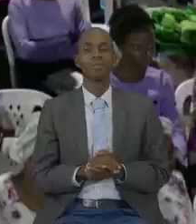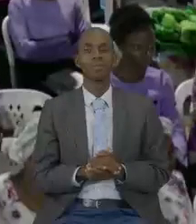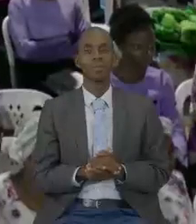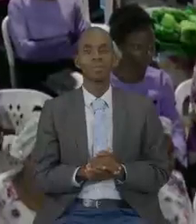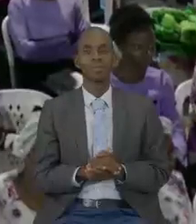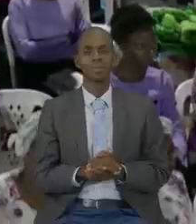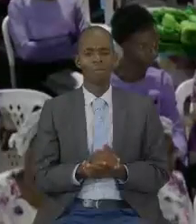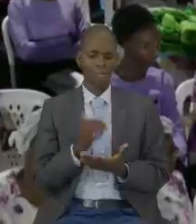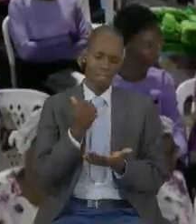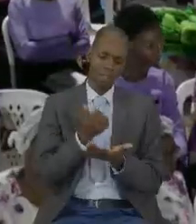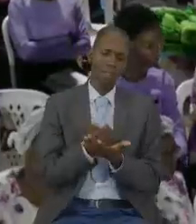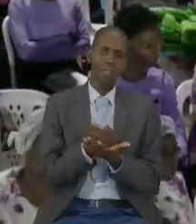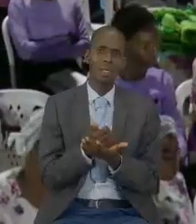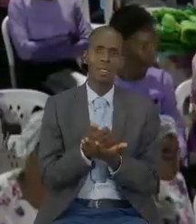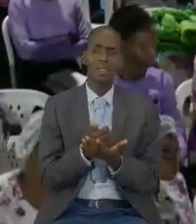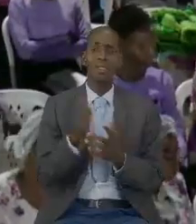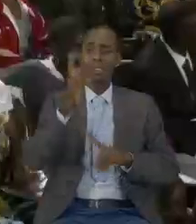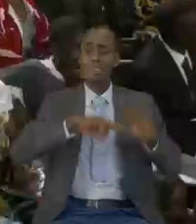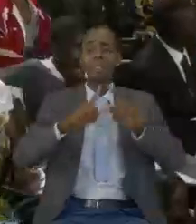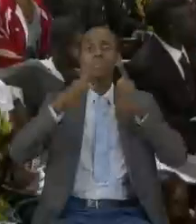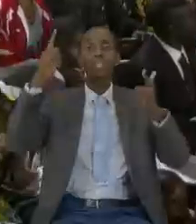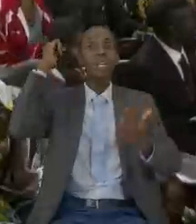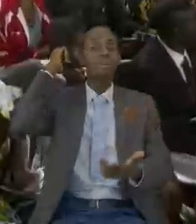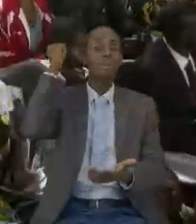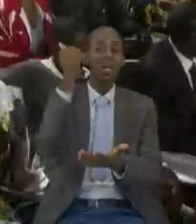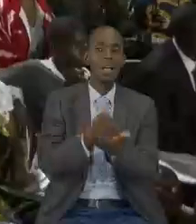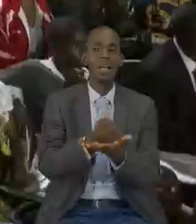That amen is good, but make it better.